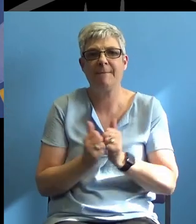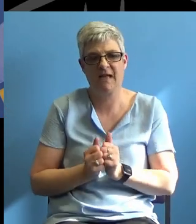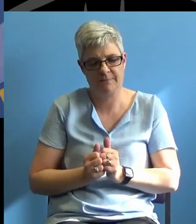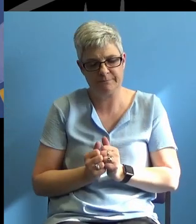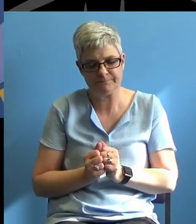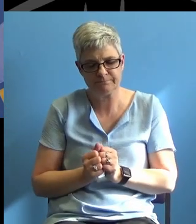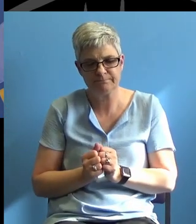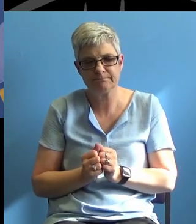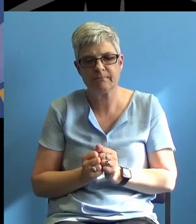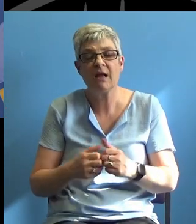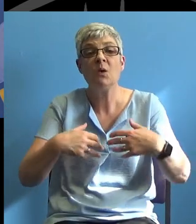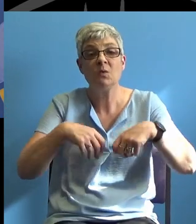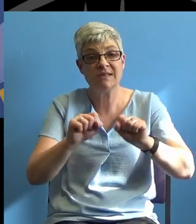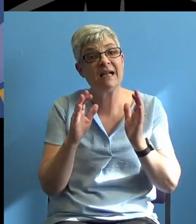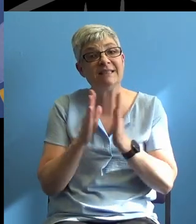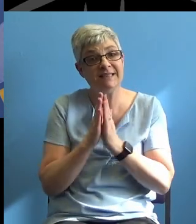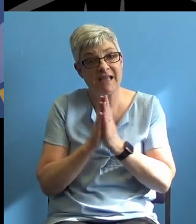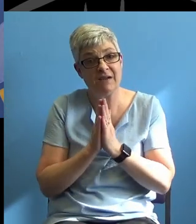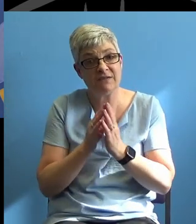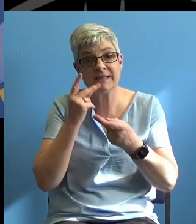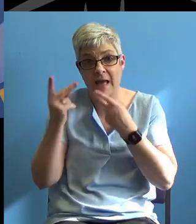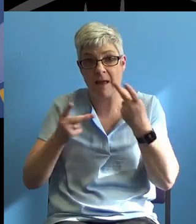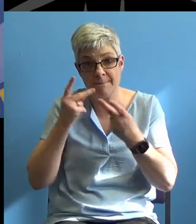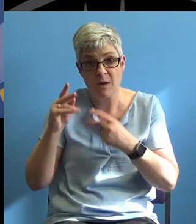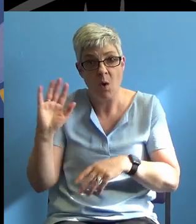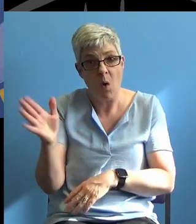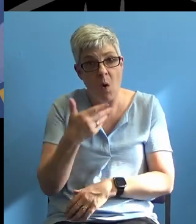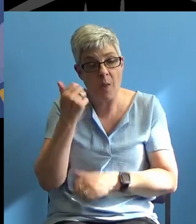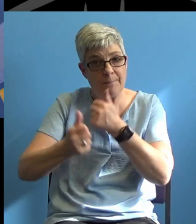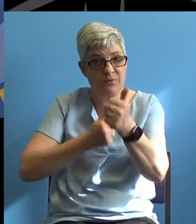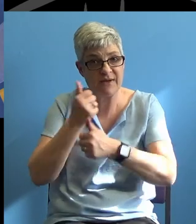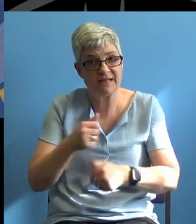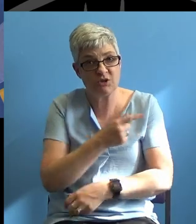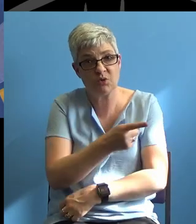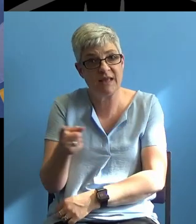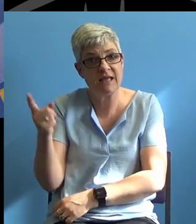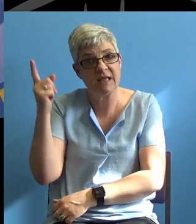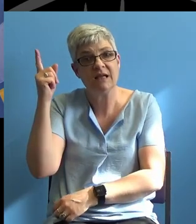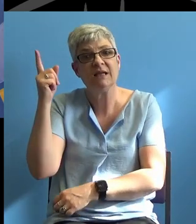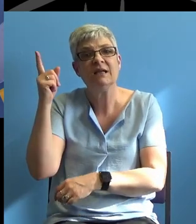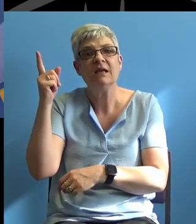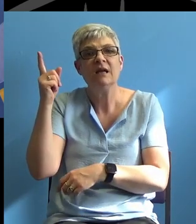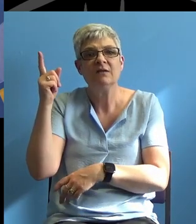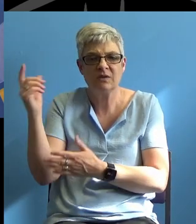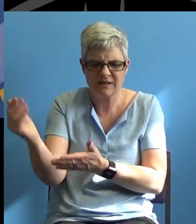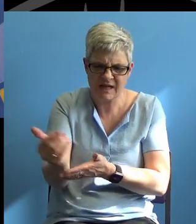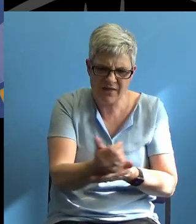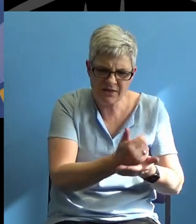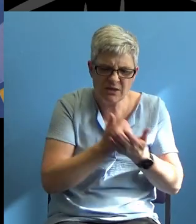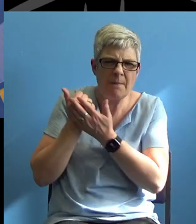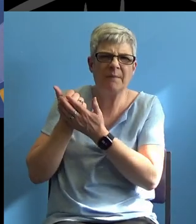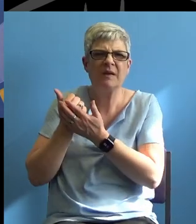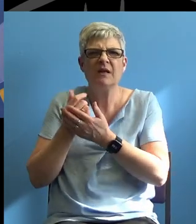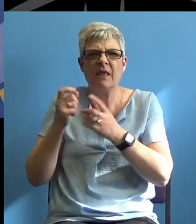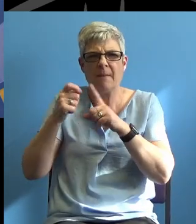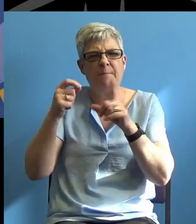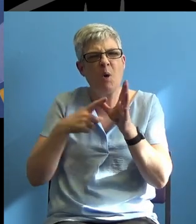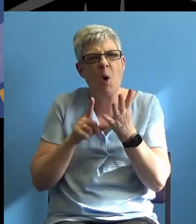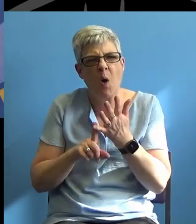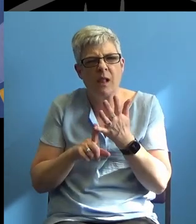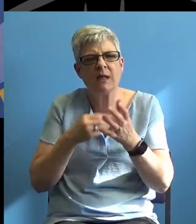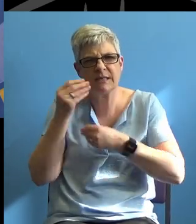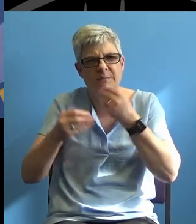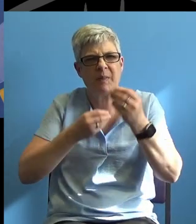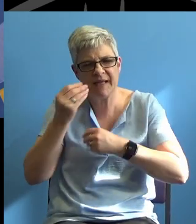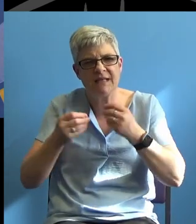with the hymn, O Praise to Thee, which in a sense gathered up that great movement that Paul explains in Philippians